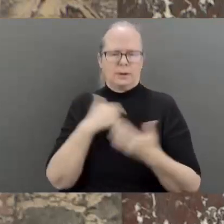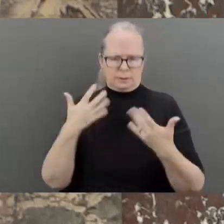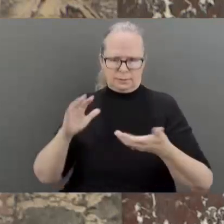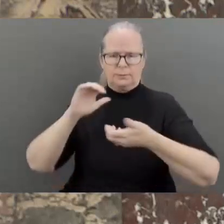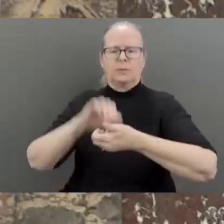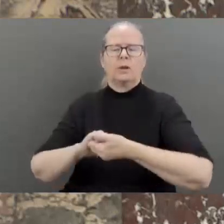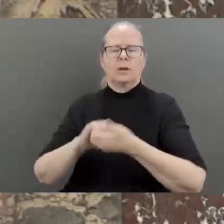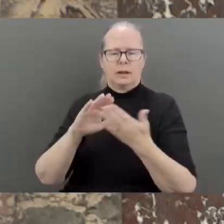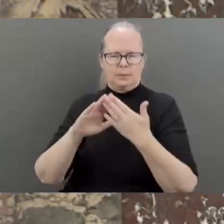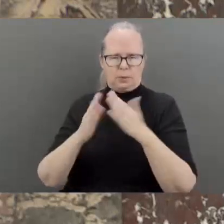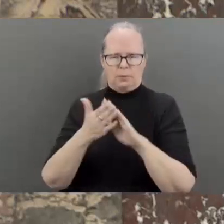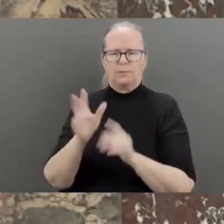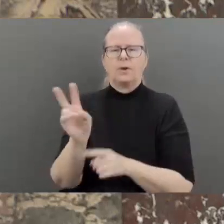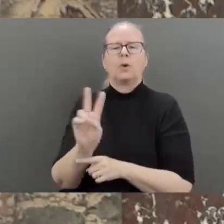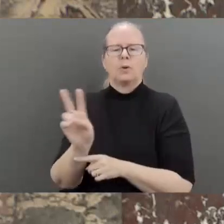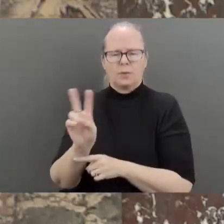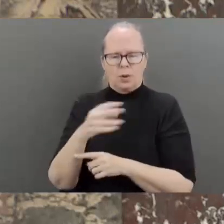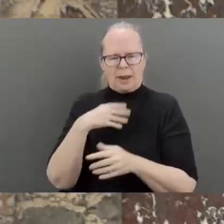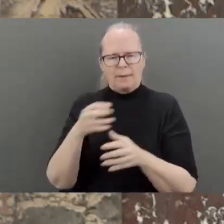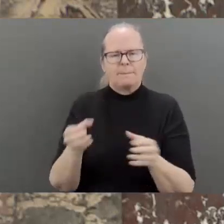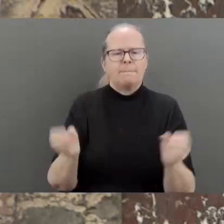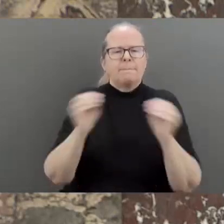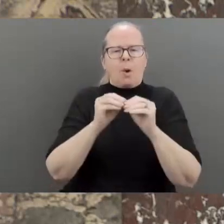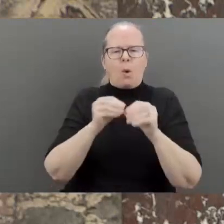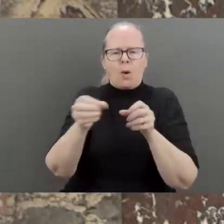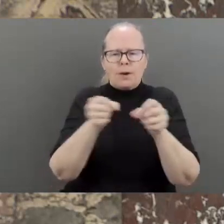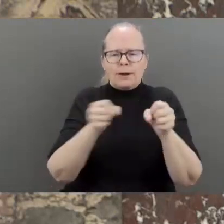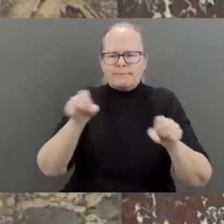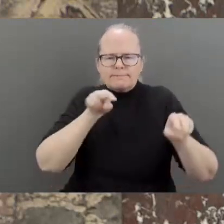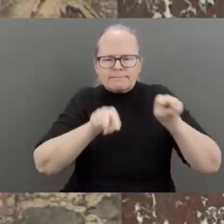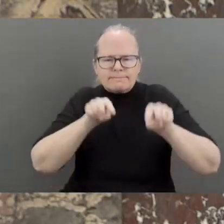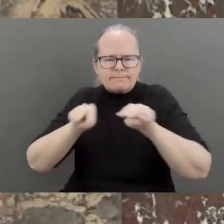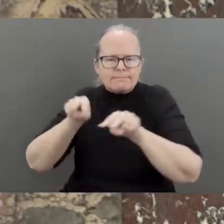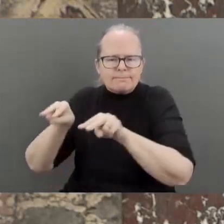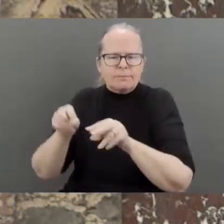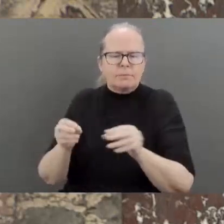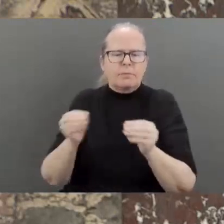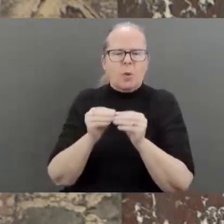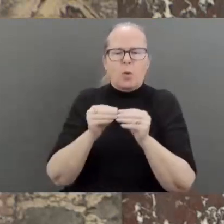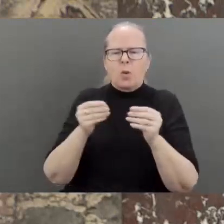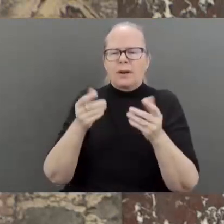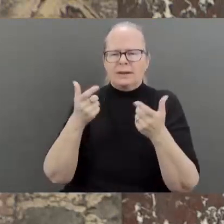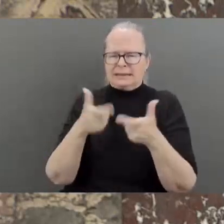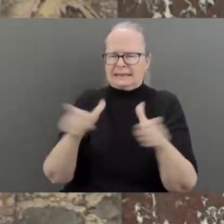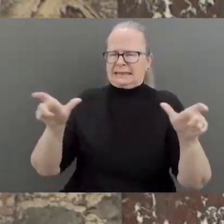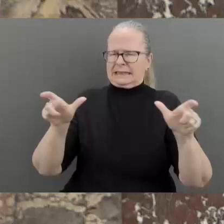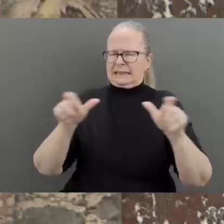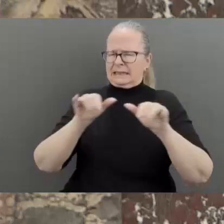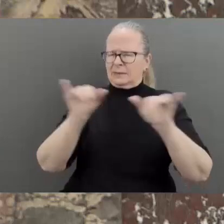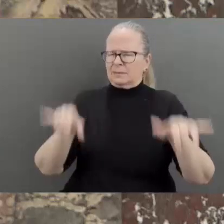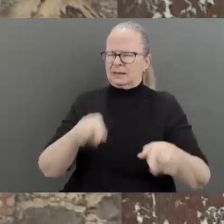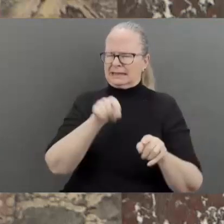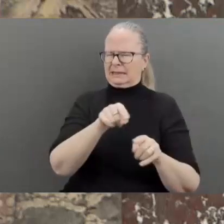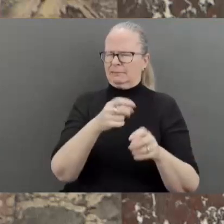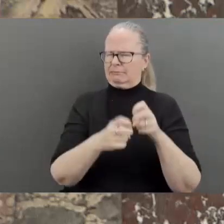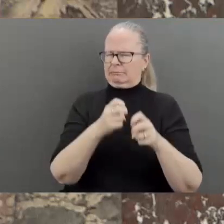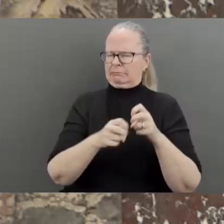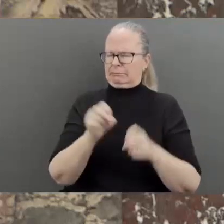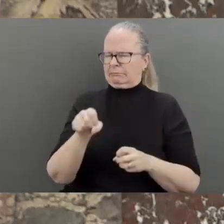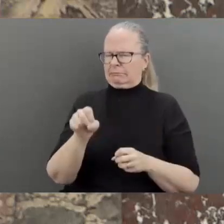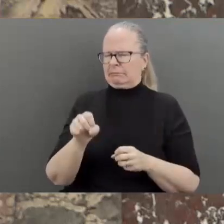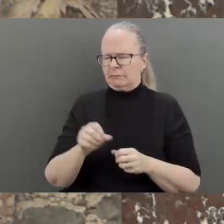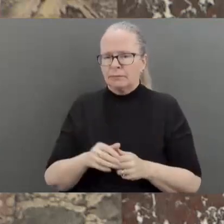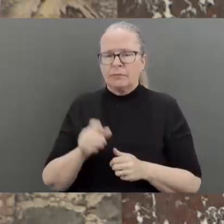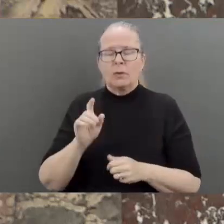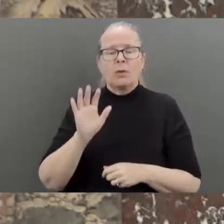have larger systemic work to do with them on what's happening in the community. And across the province, we stood up 12 repeat violent offender teams. They're tracking 400